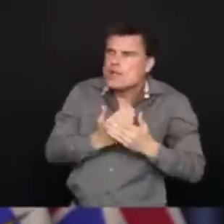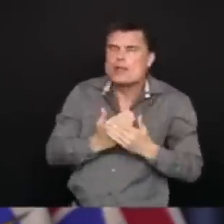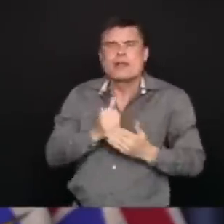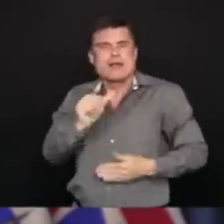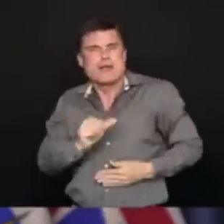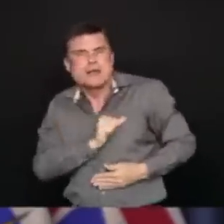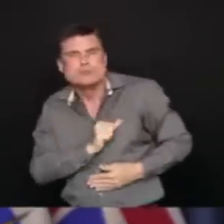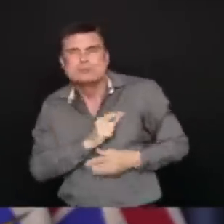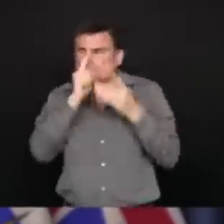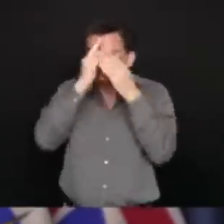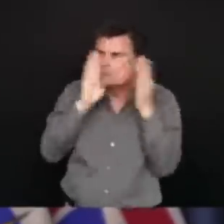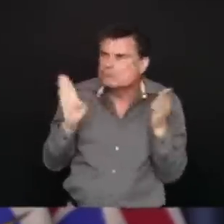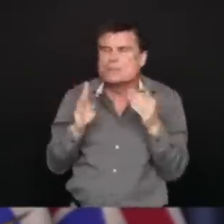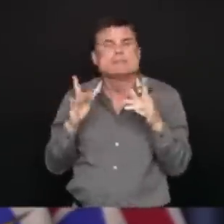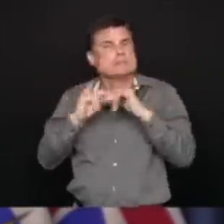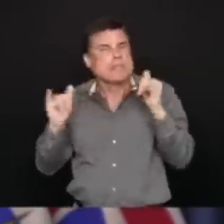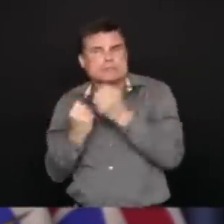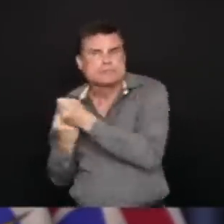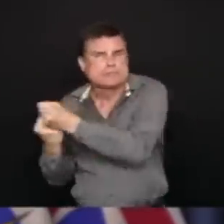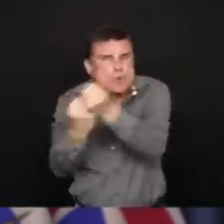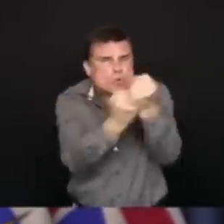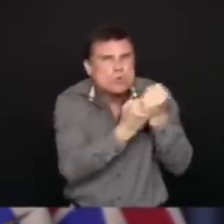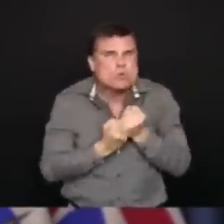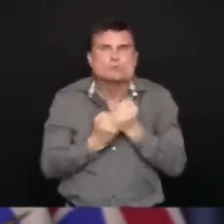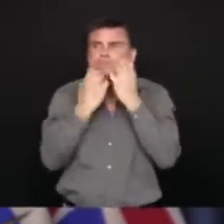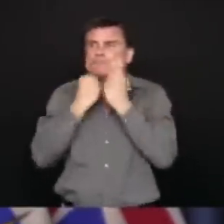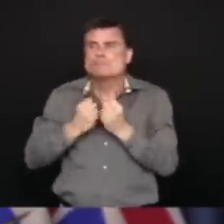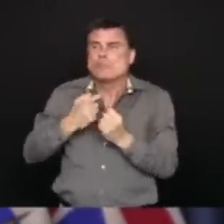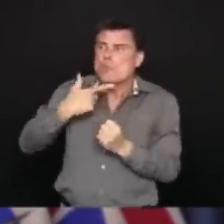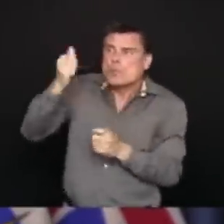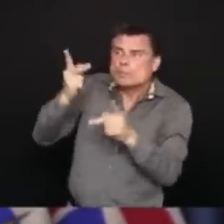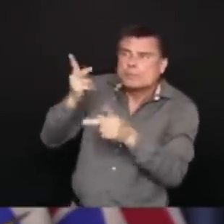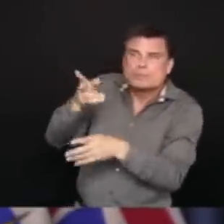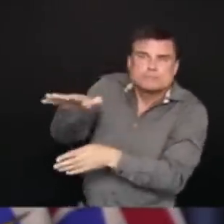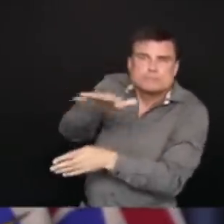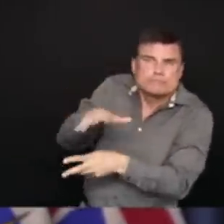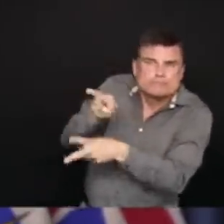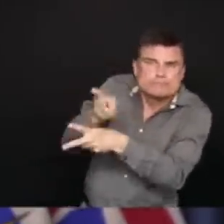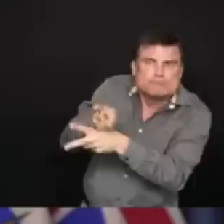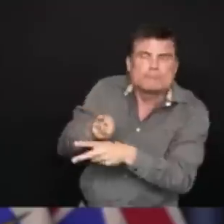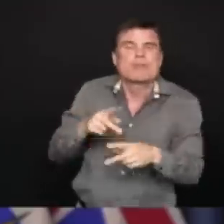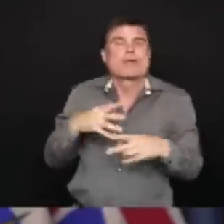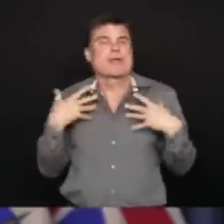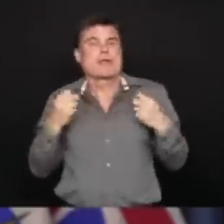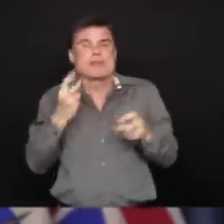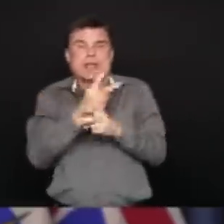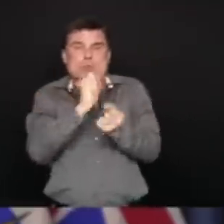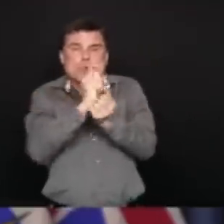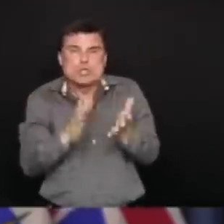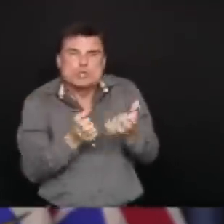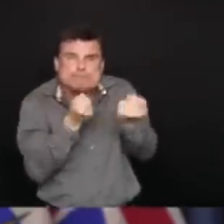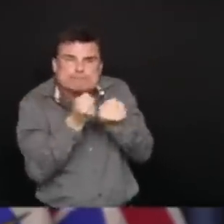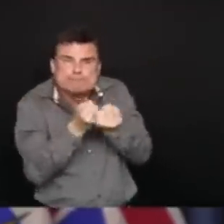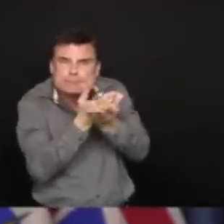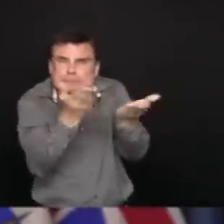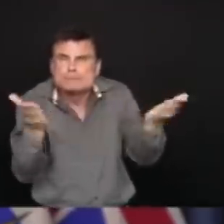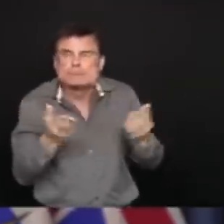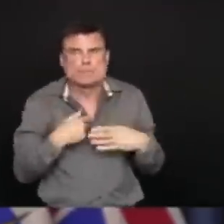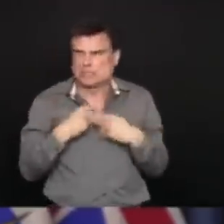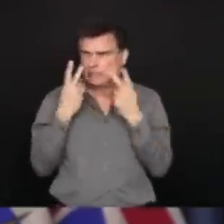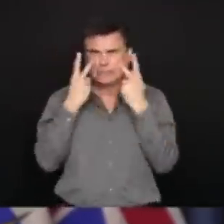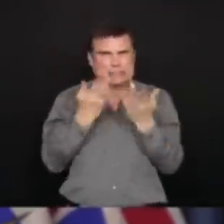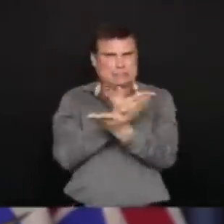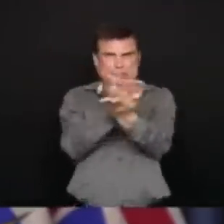that we can, and protecting our healthcare workers and our health system so that it's available for all of us when we need it.